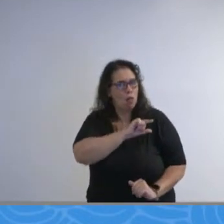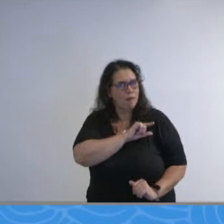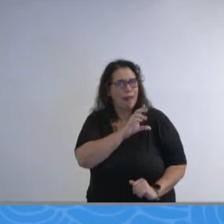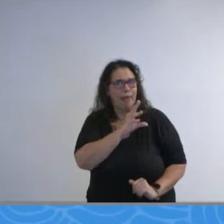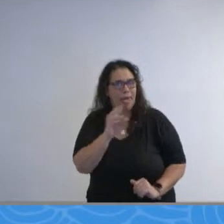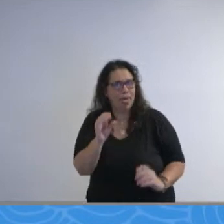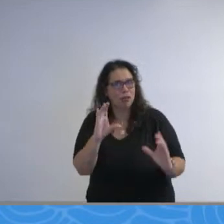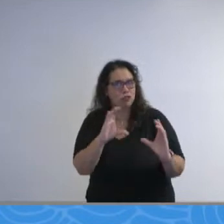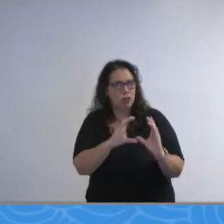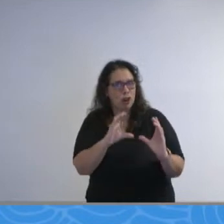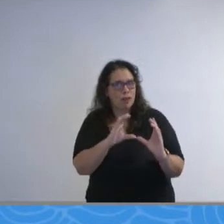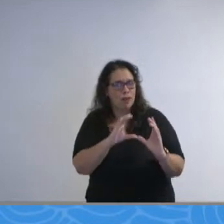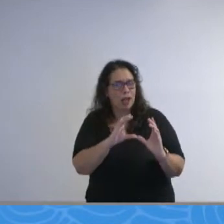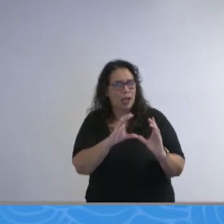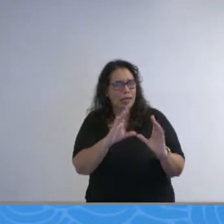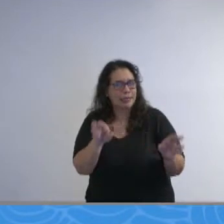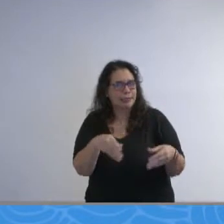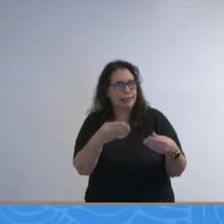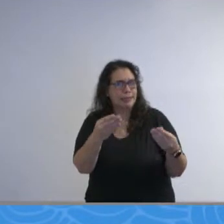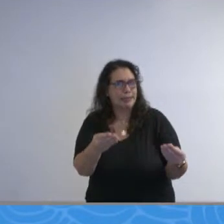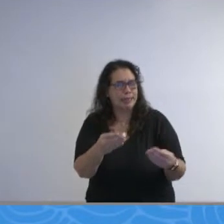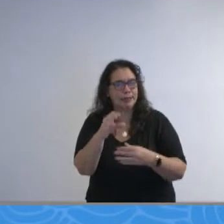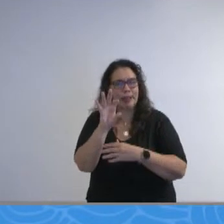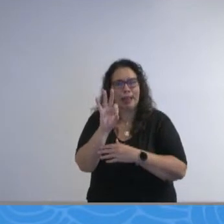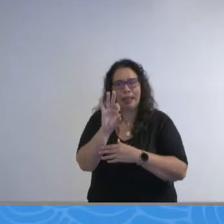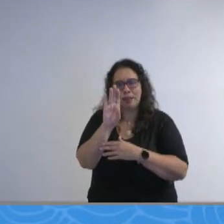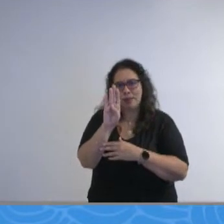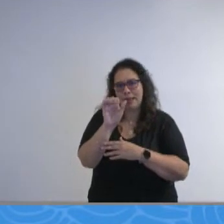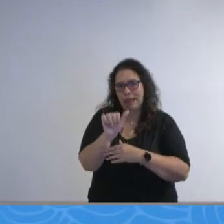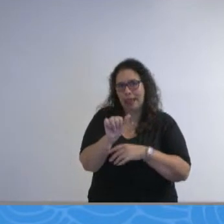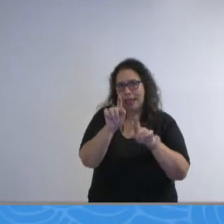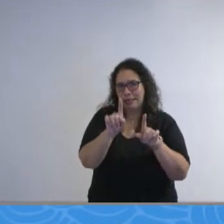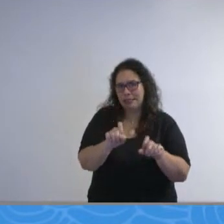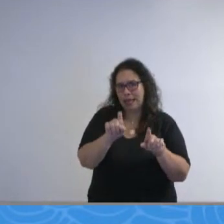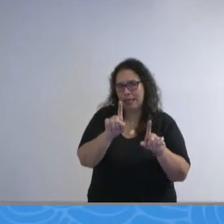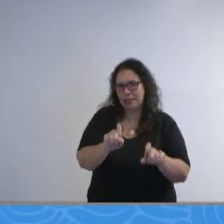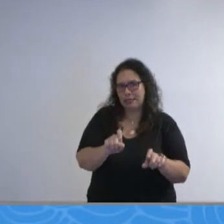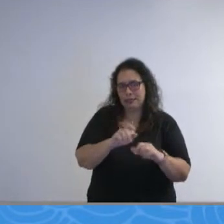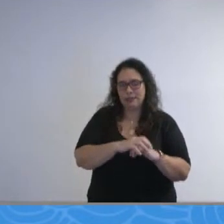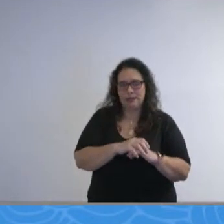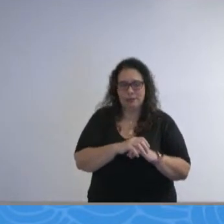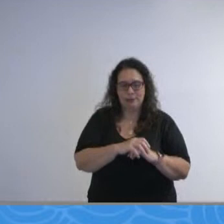be able to do an FBA. The district will not accept